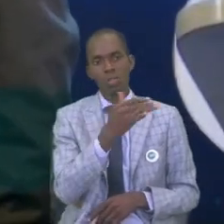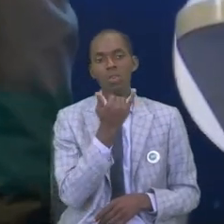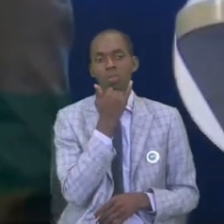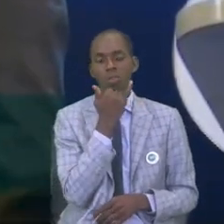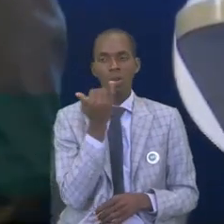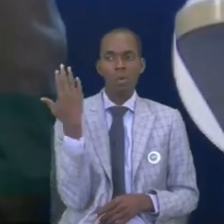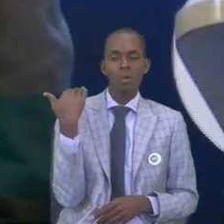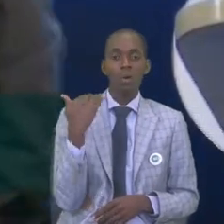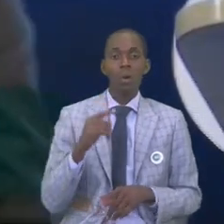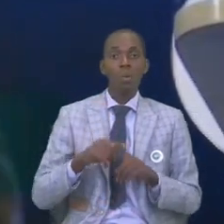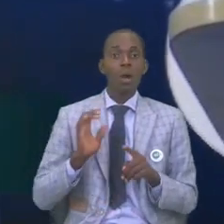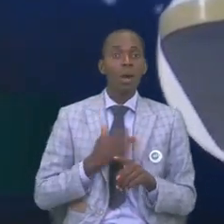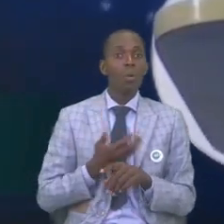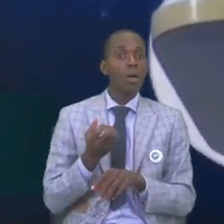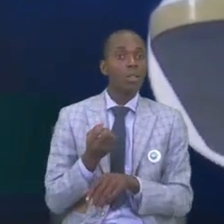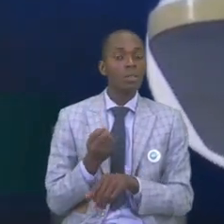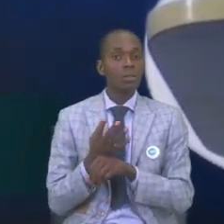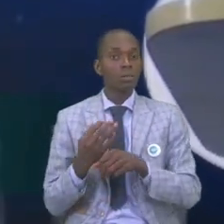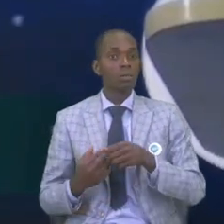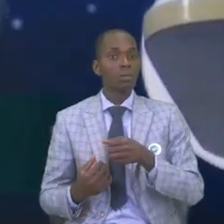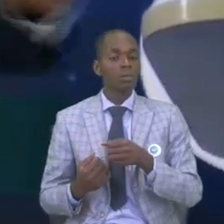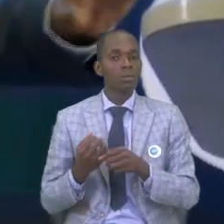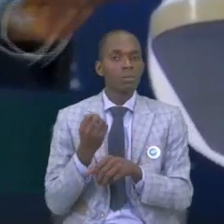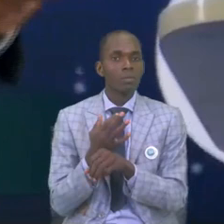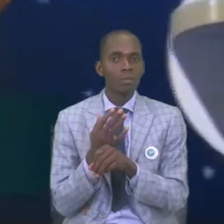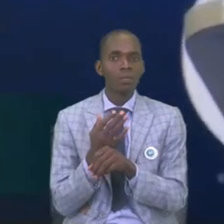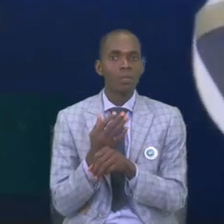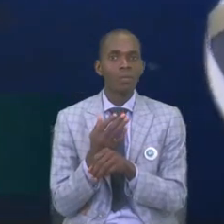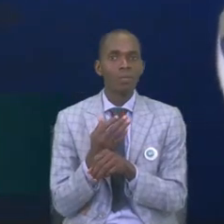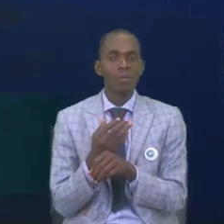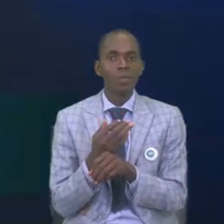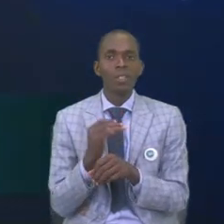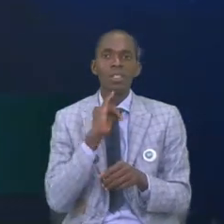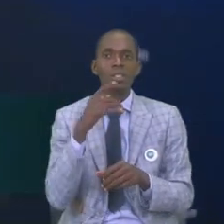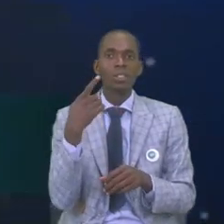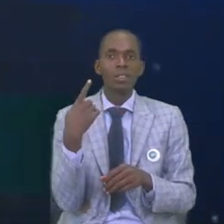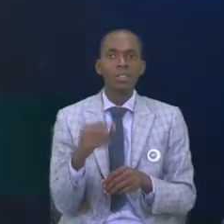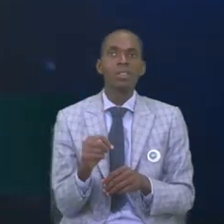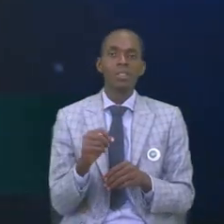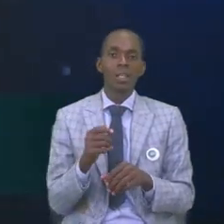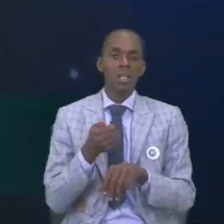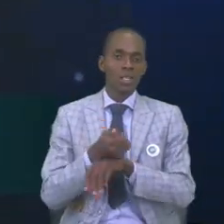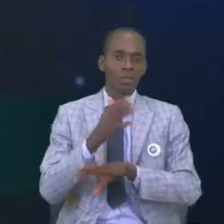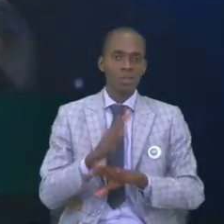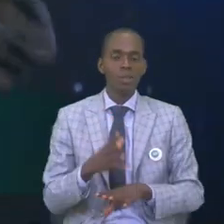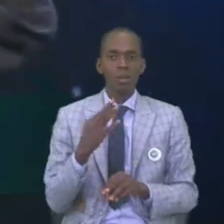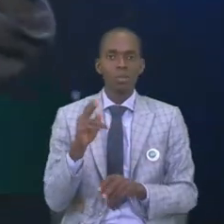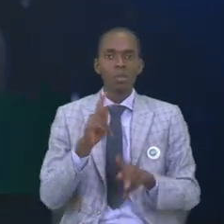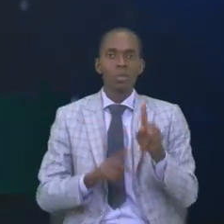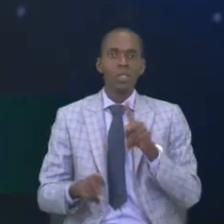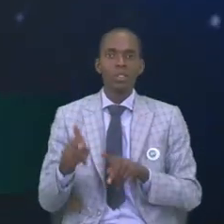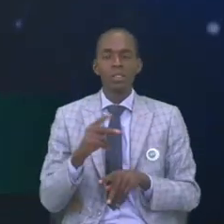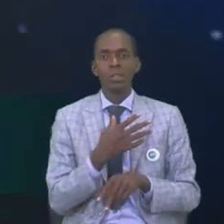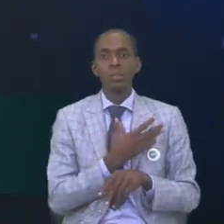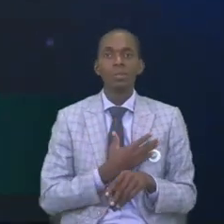advocate, our attorney shuts him up. He's the accuser of the brethren, not of the sinners. He